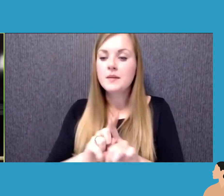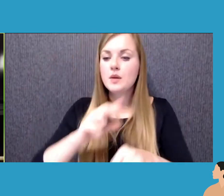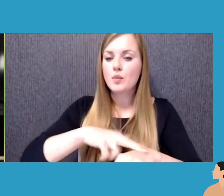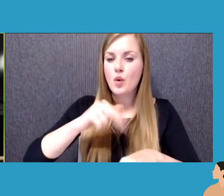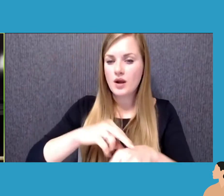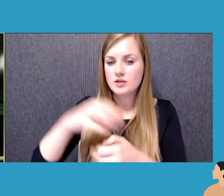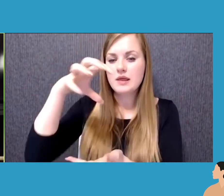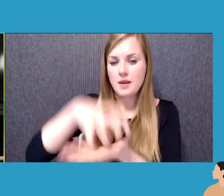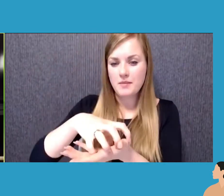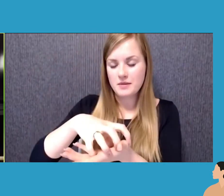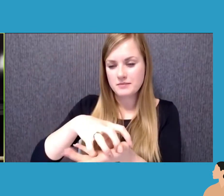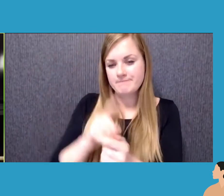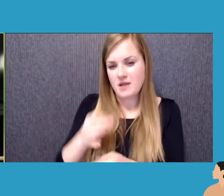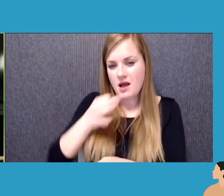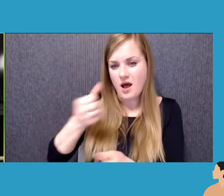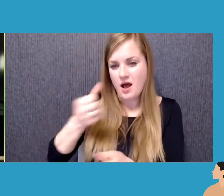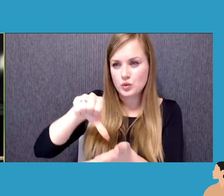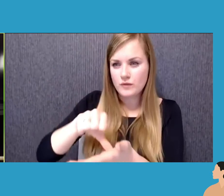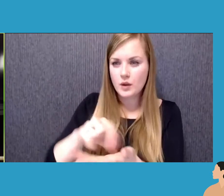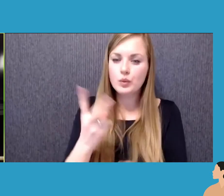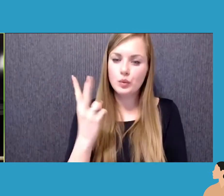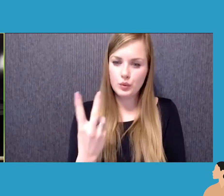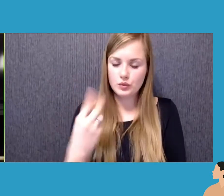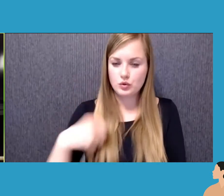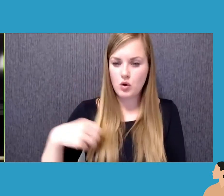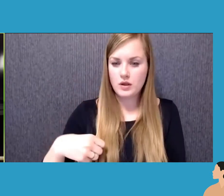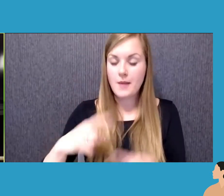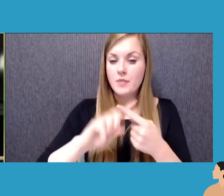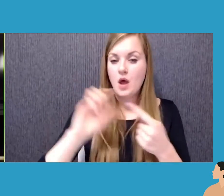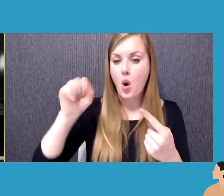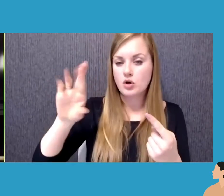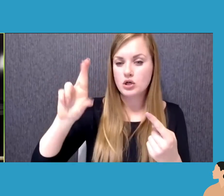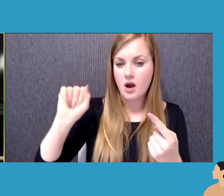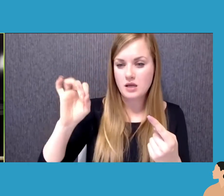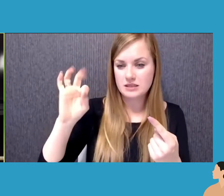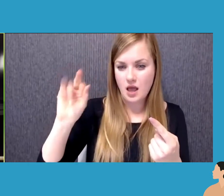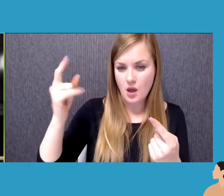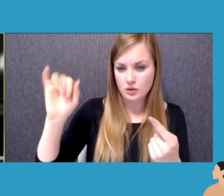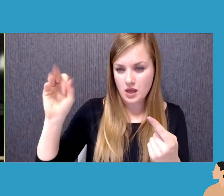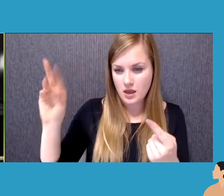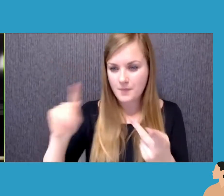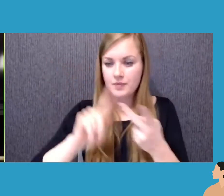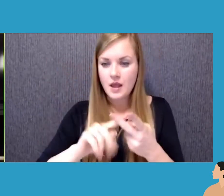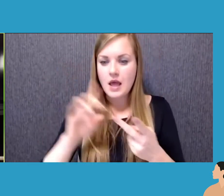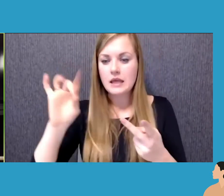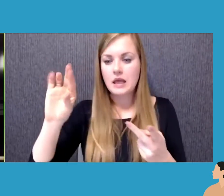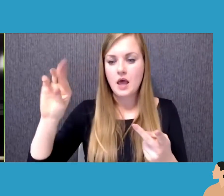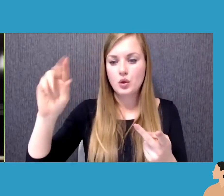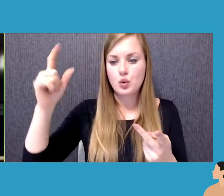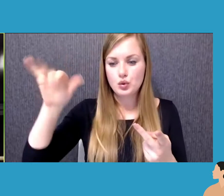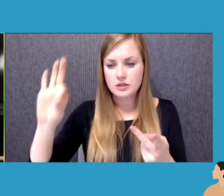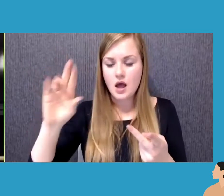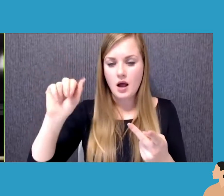representative, human rights activist. And police will be represented by Aušra Sadauskienė